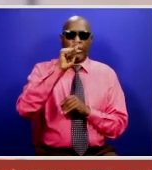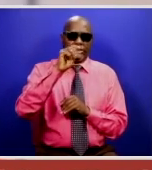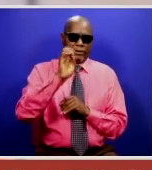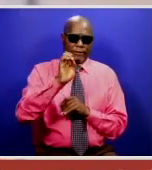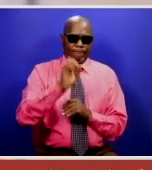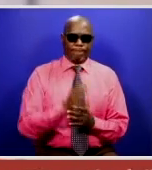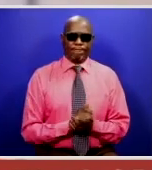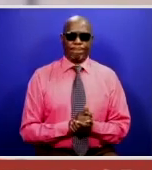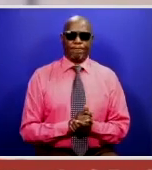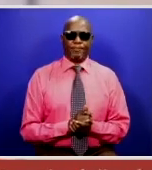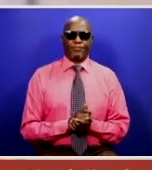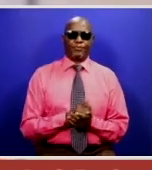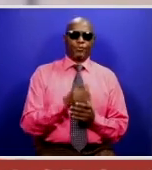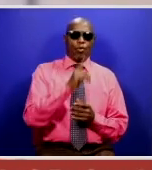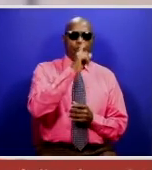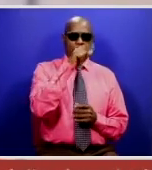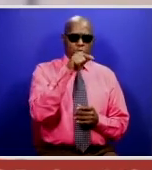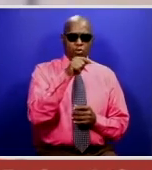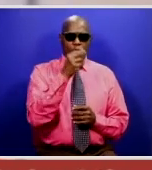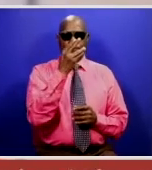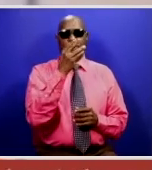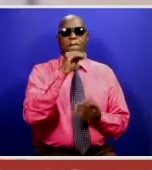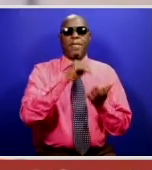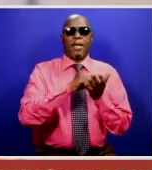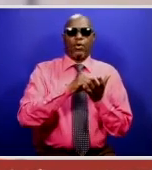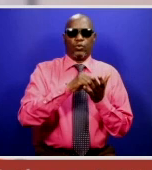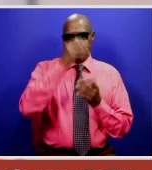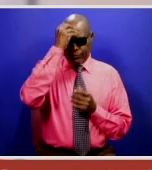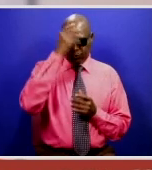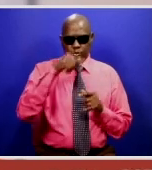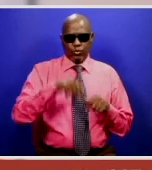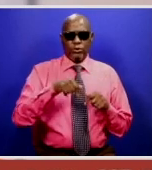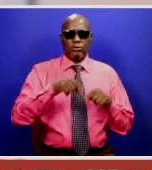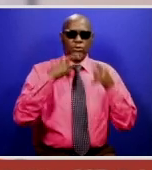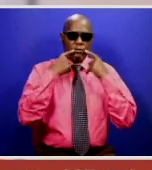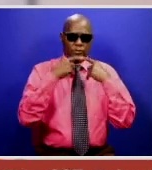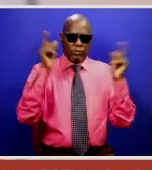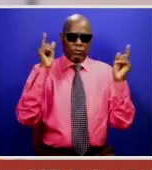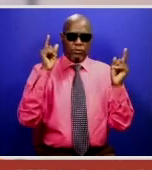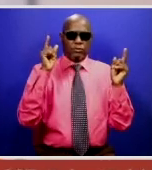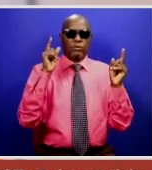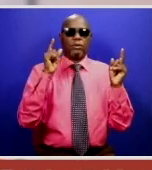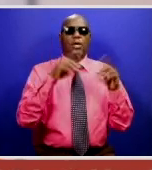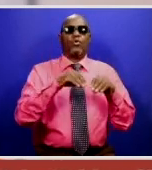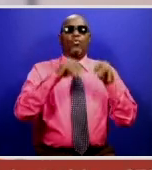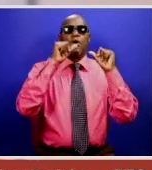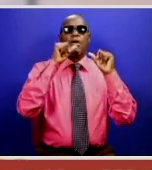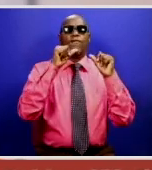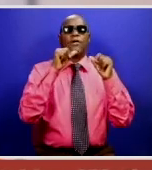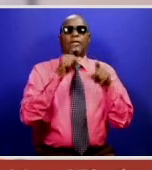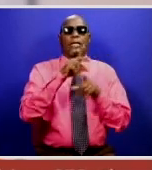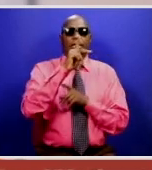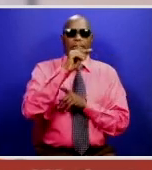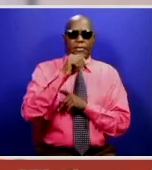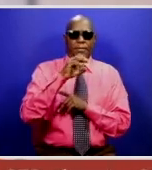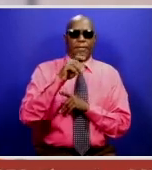All the 1.4 million candidates, today I wish to announce that all the eligible 2023 KCPE